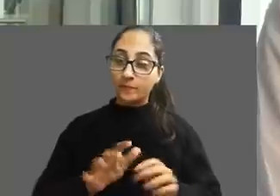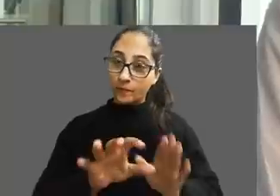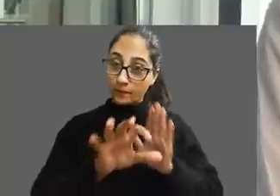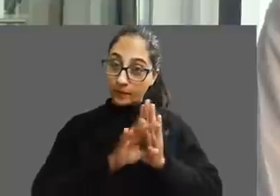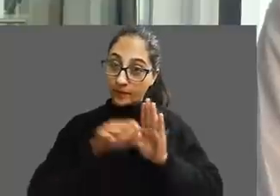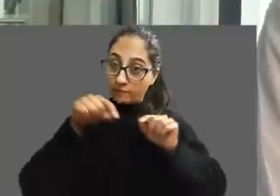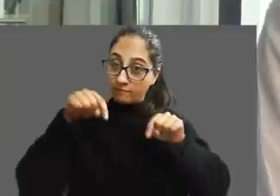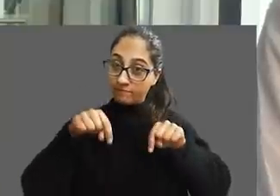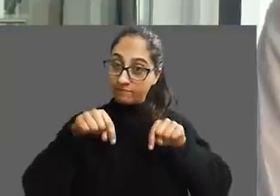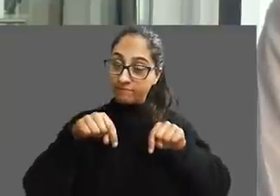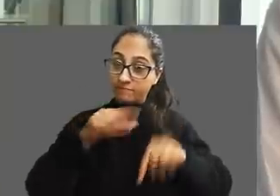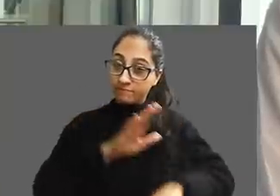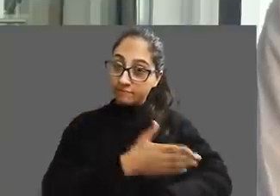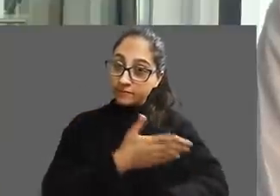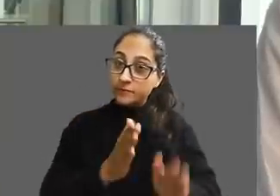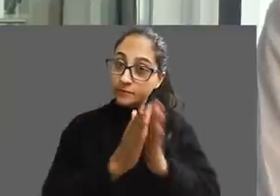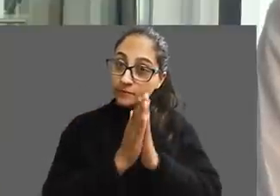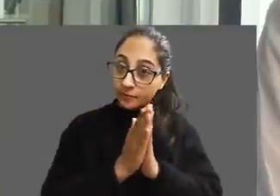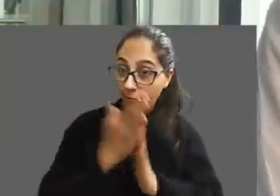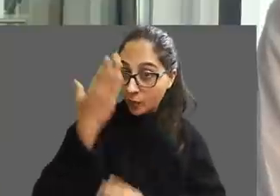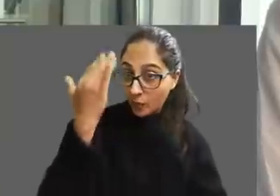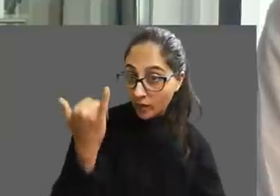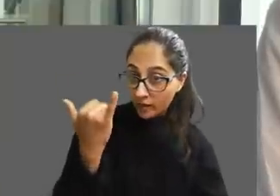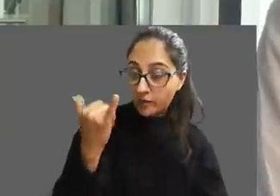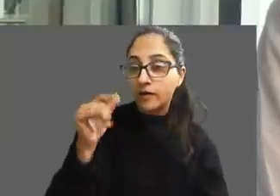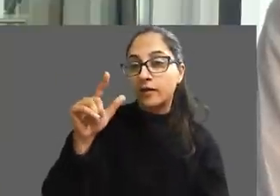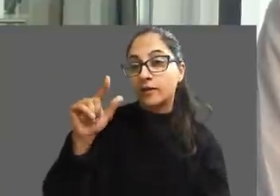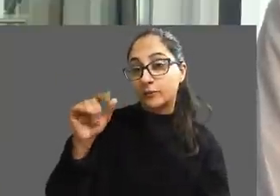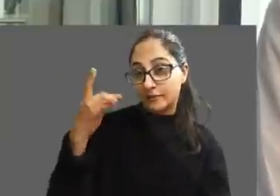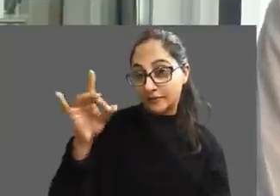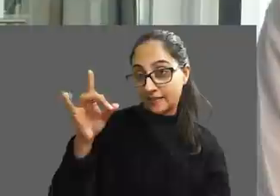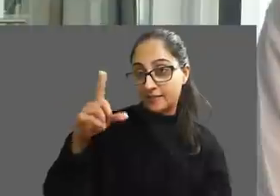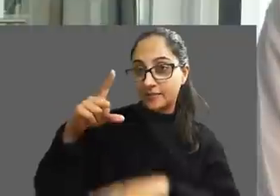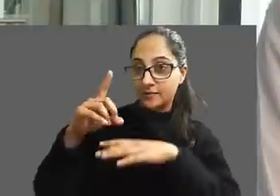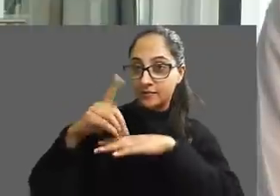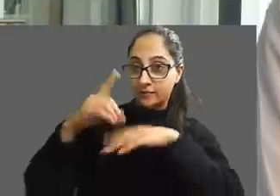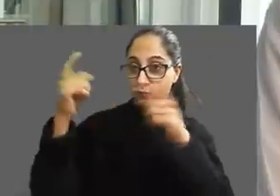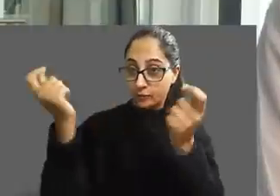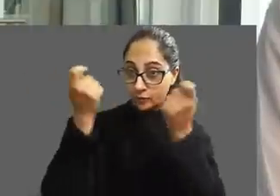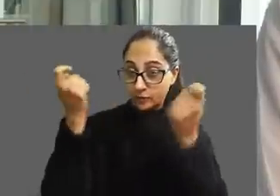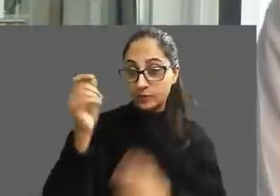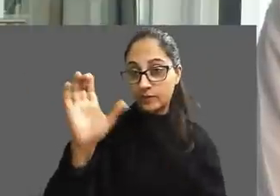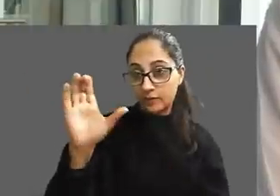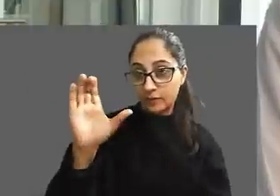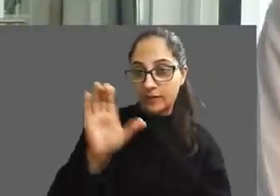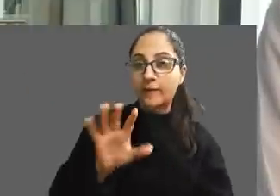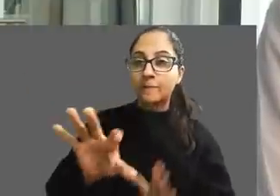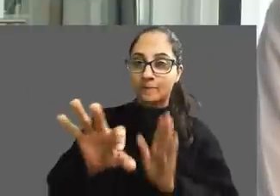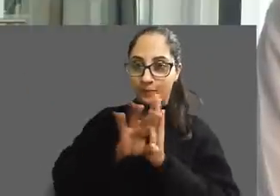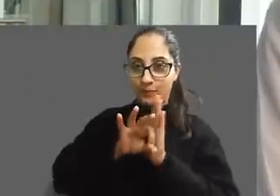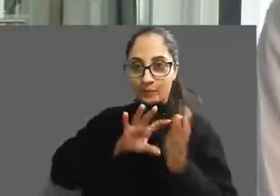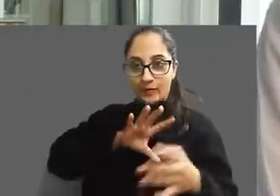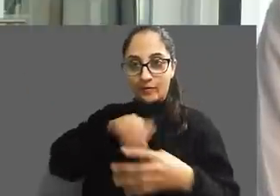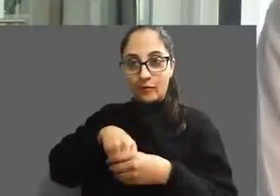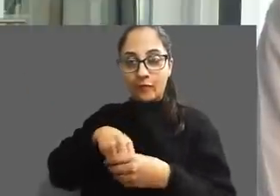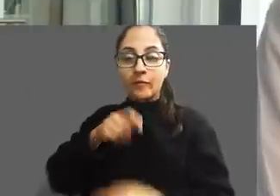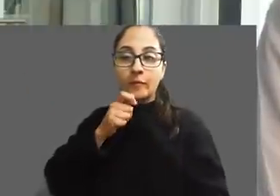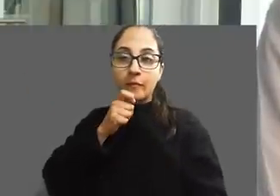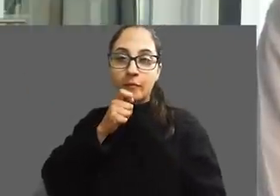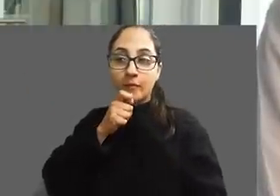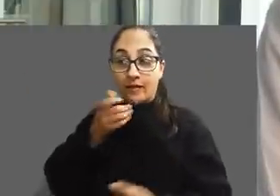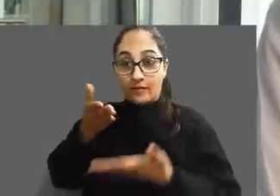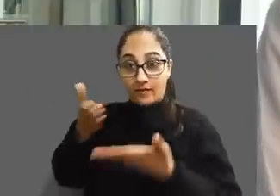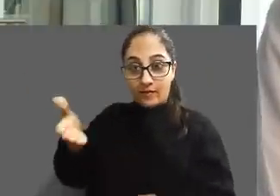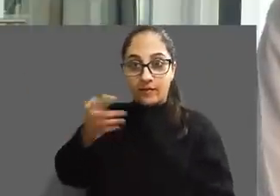me because I was blessed with the opportunity to recite it in the 2018 Diamond Jubilee Mulaqat in